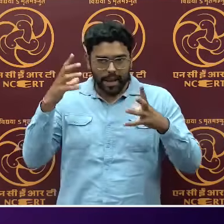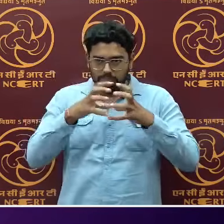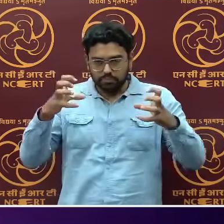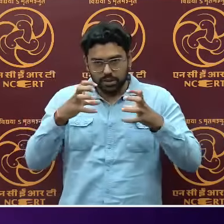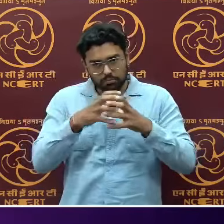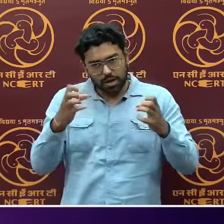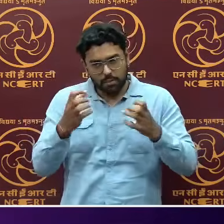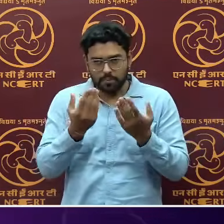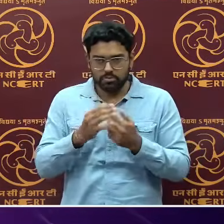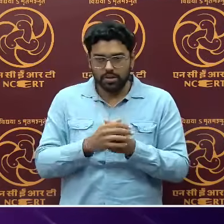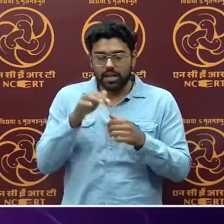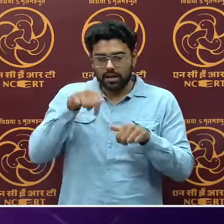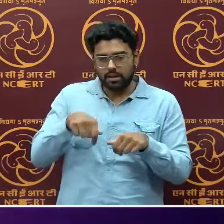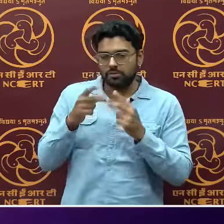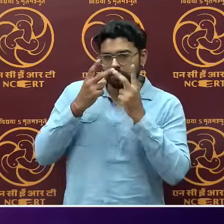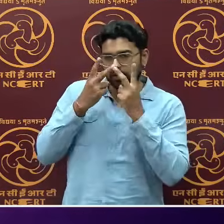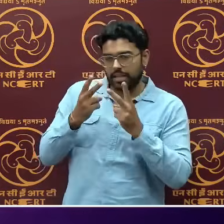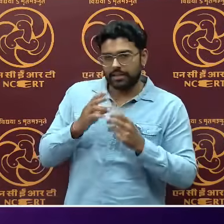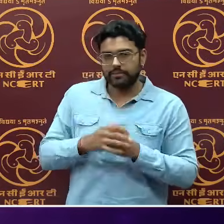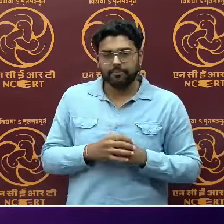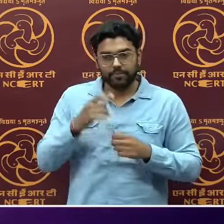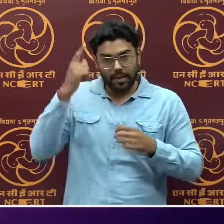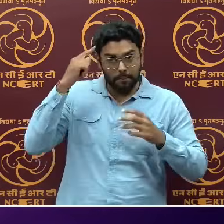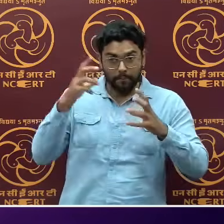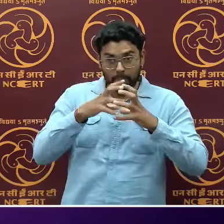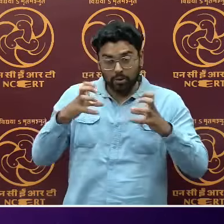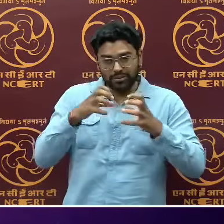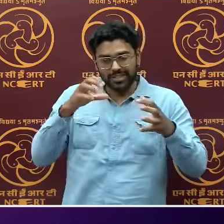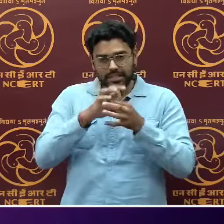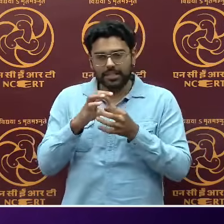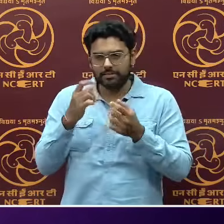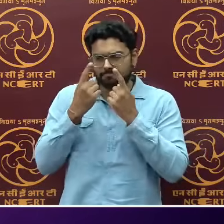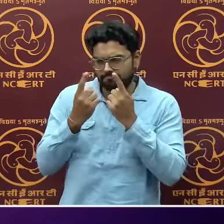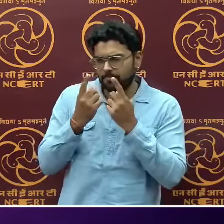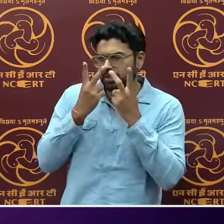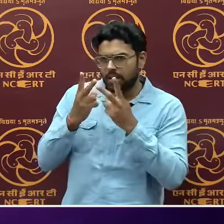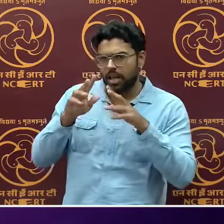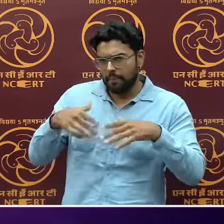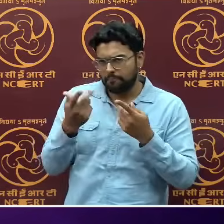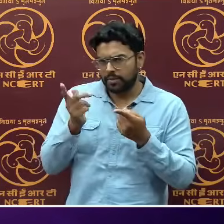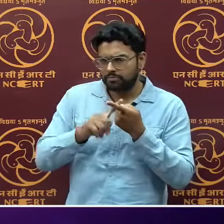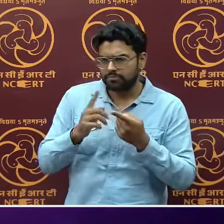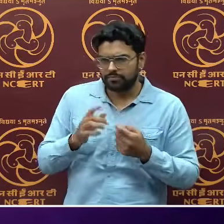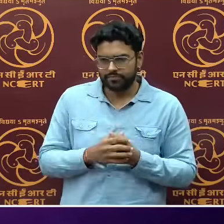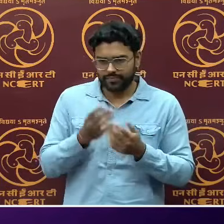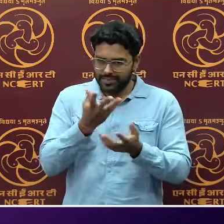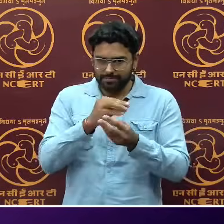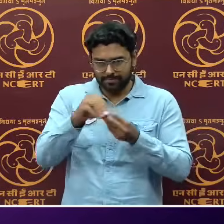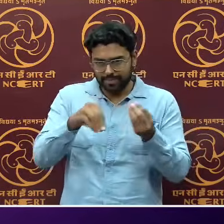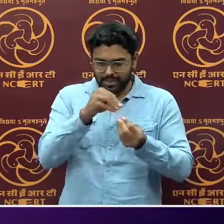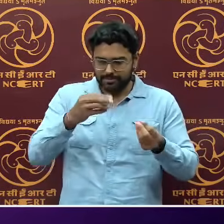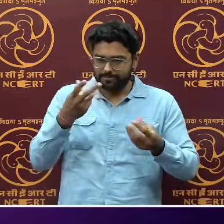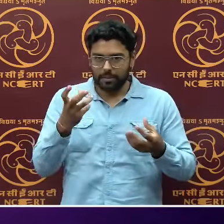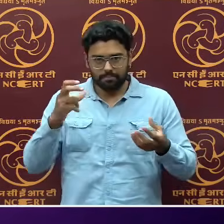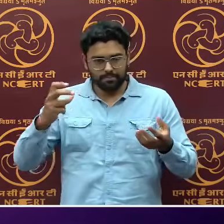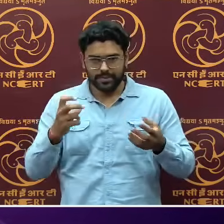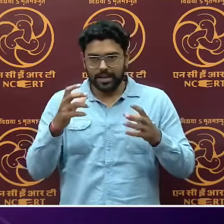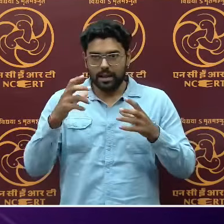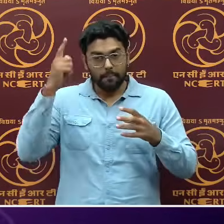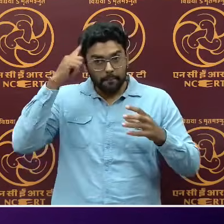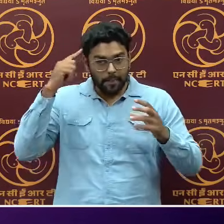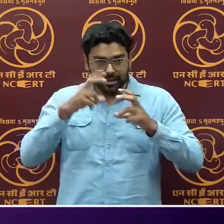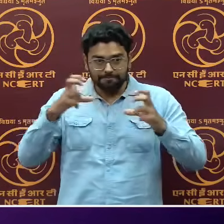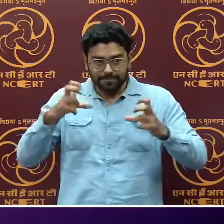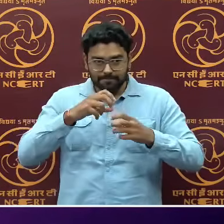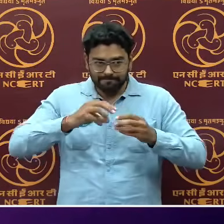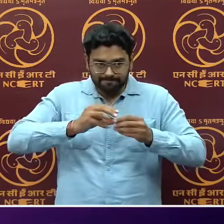So we'll just quickly do the magnetic test over this mixture and see what happens. Right. So this is the magnet. I'll just roll